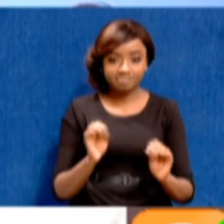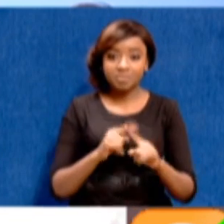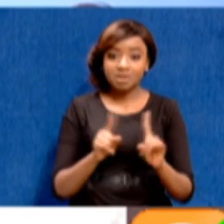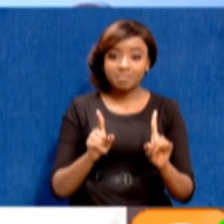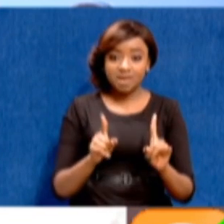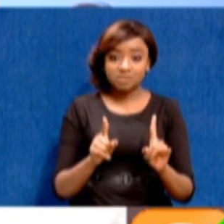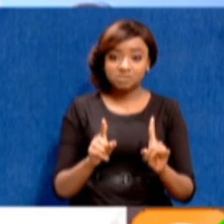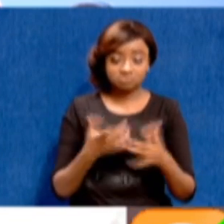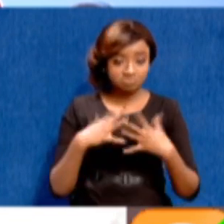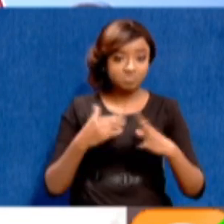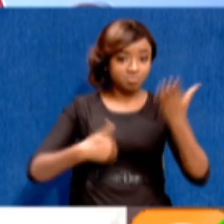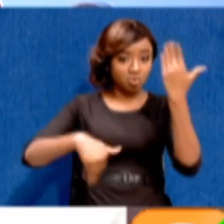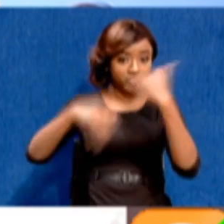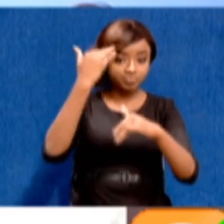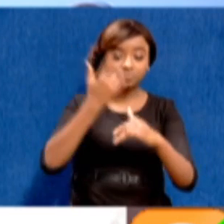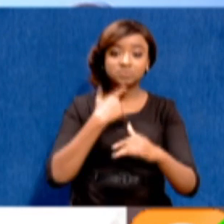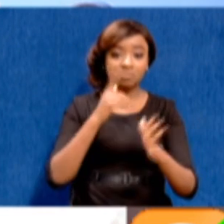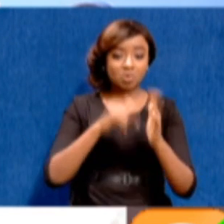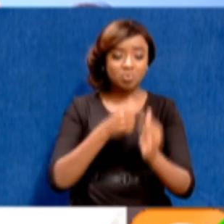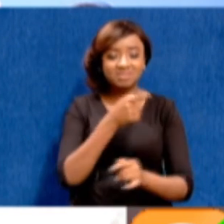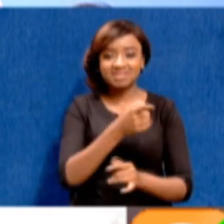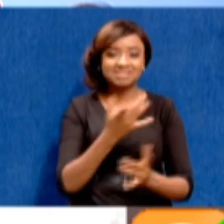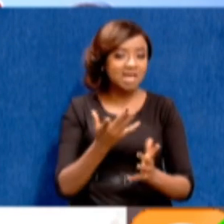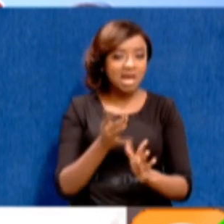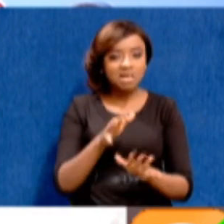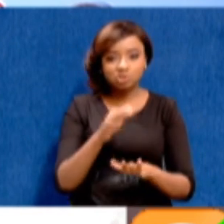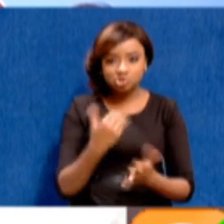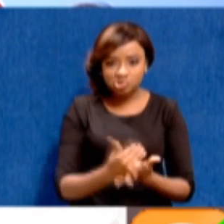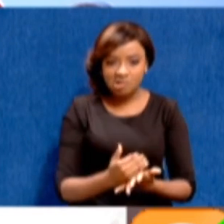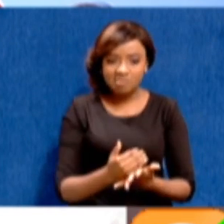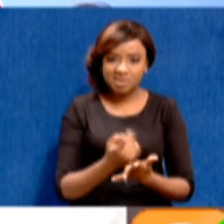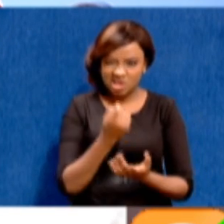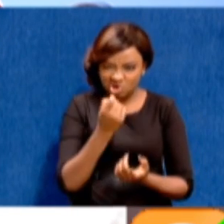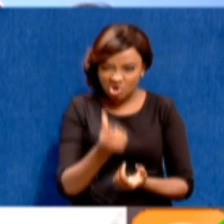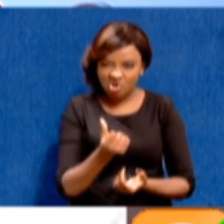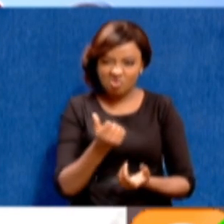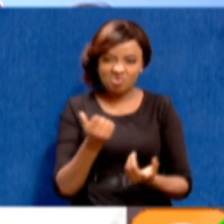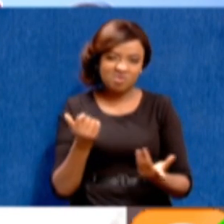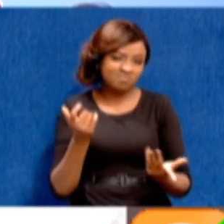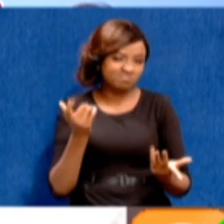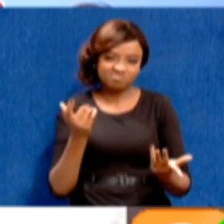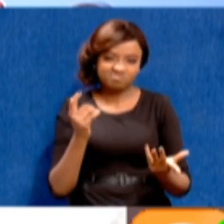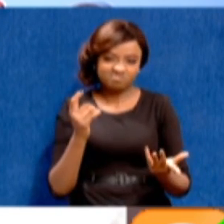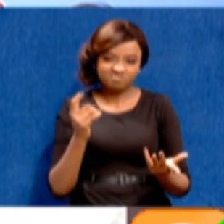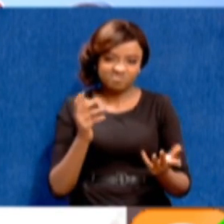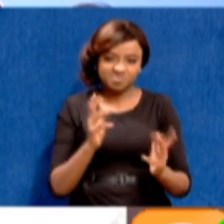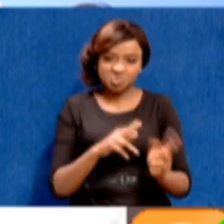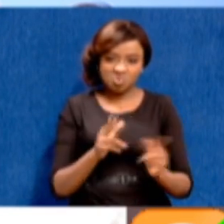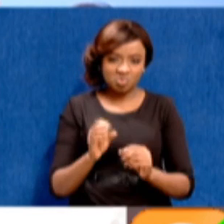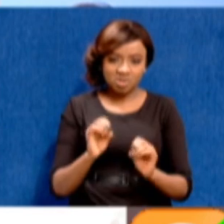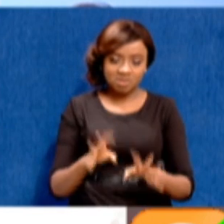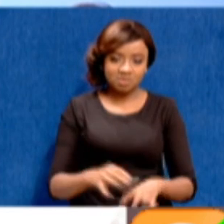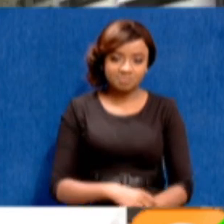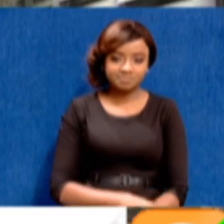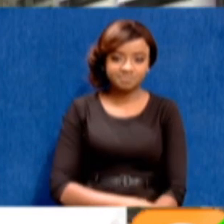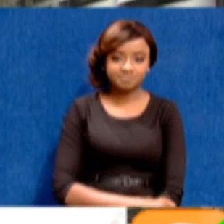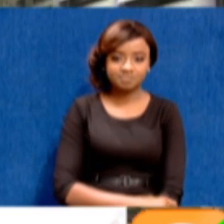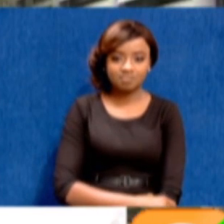Asigi reports, experts say such temporary pauses in vaccine development are not usual.